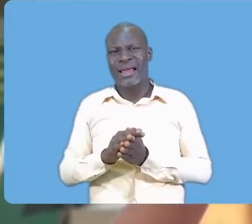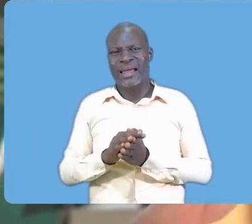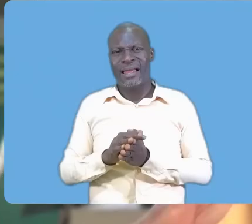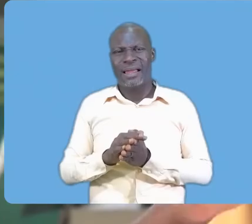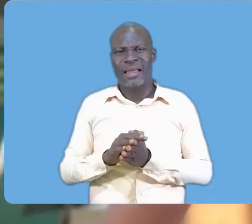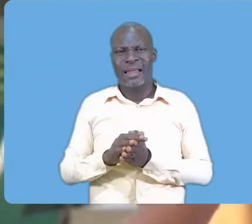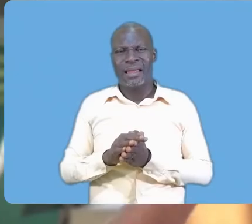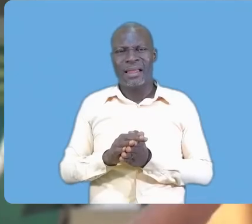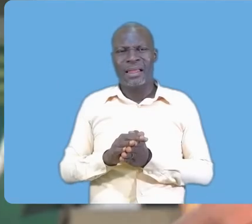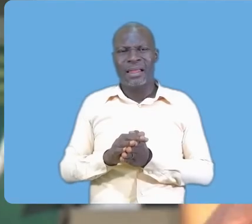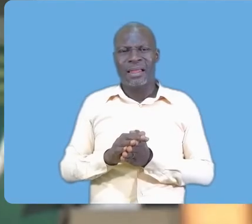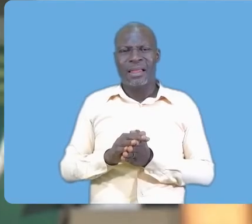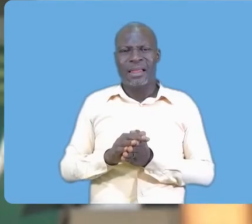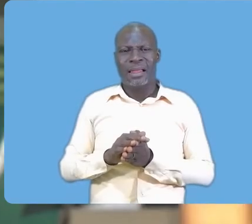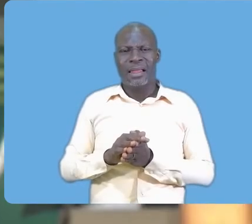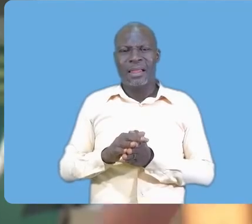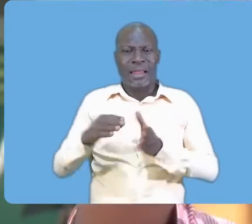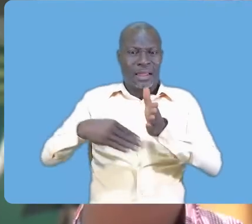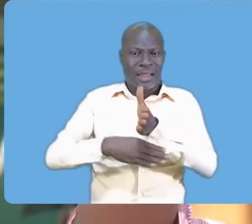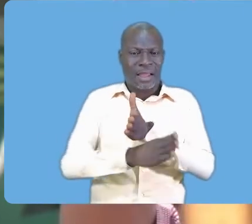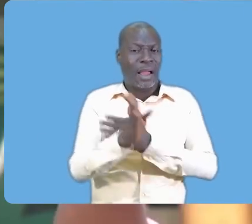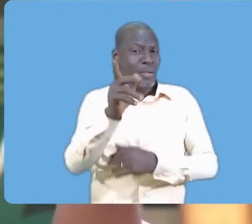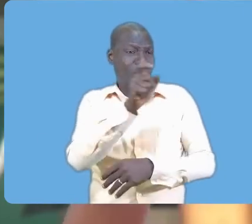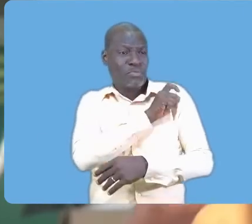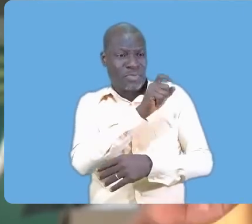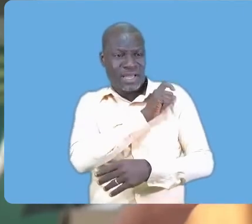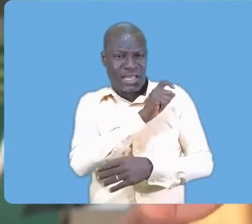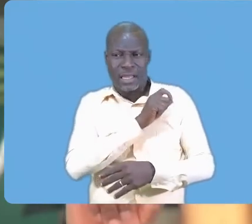hwehwe se ye ka wo mo eje bribe pa